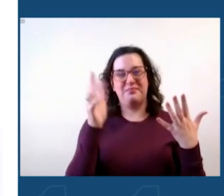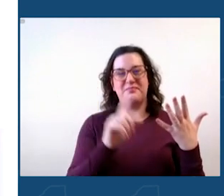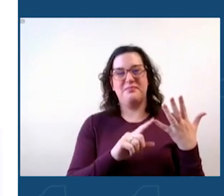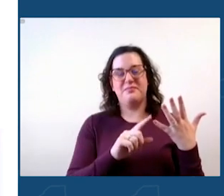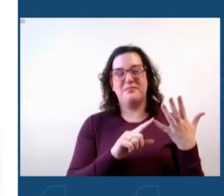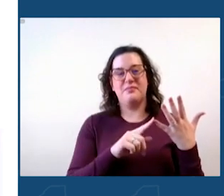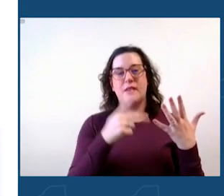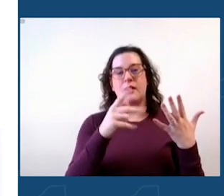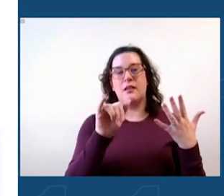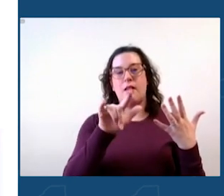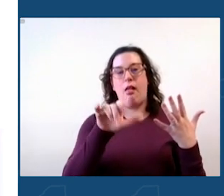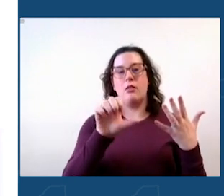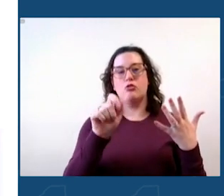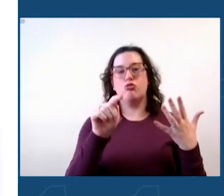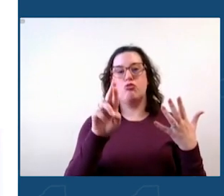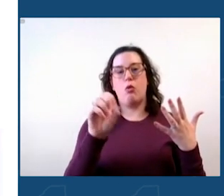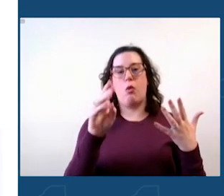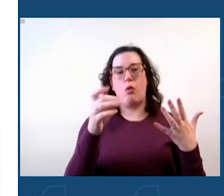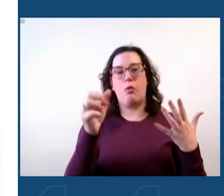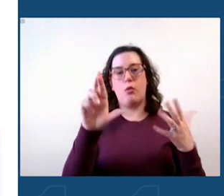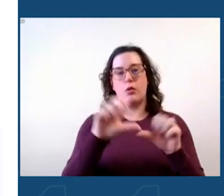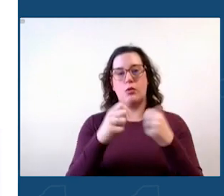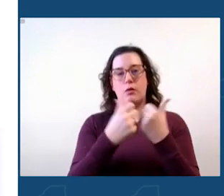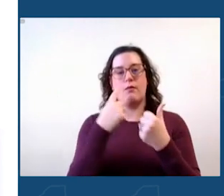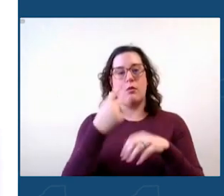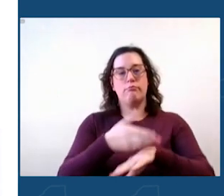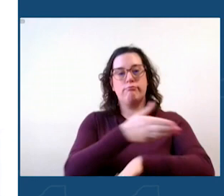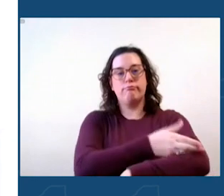Kyle Strober from the Association for a Better Long Island,